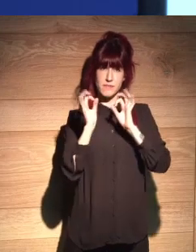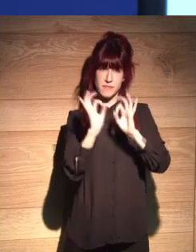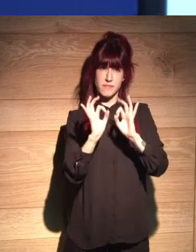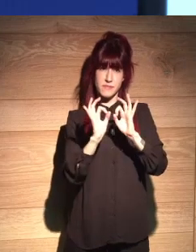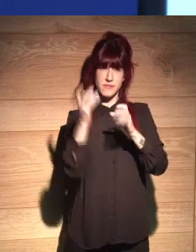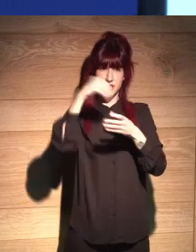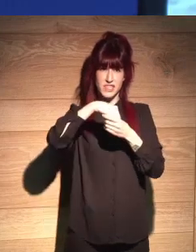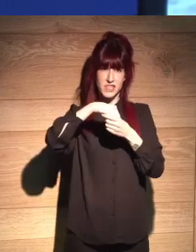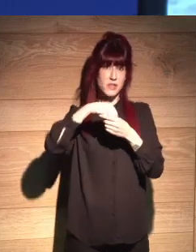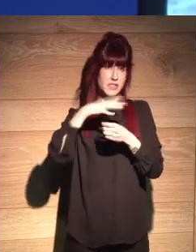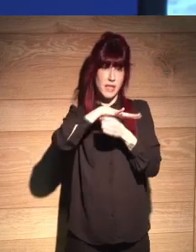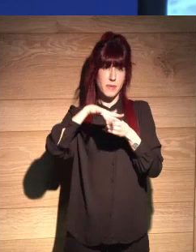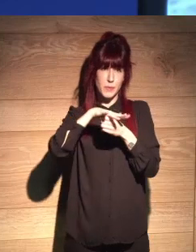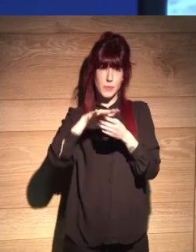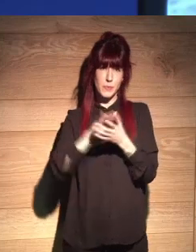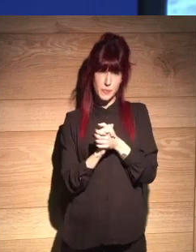area.